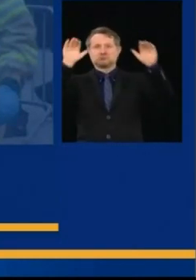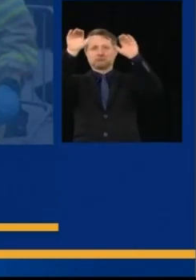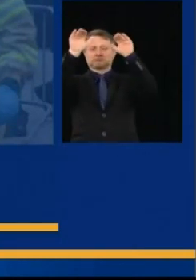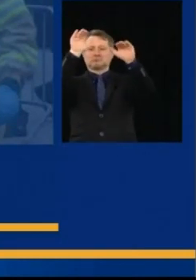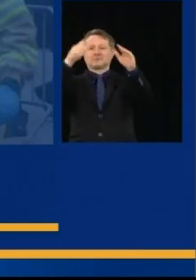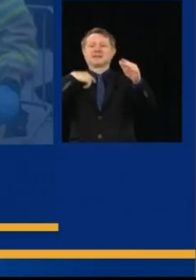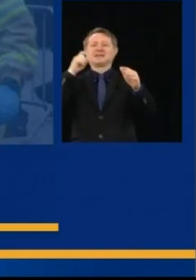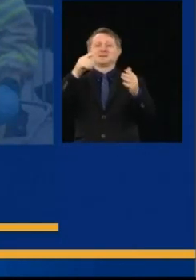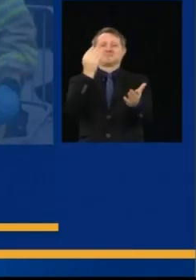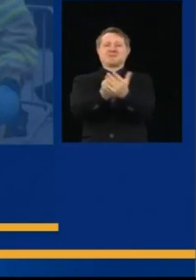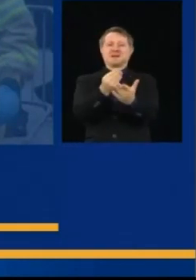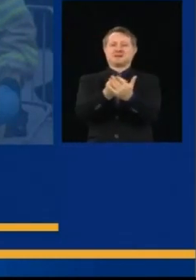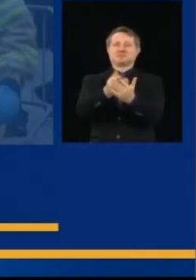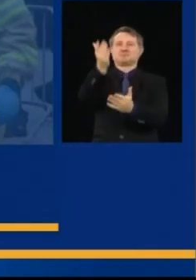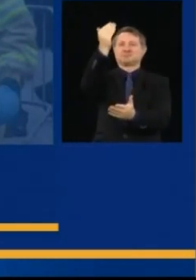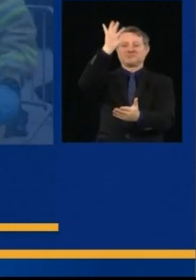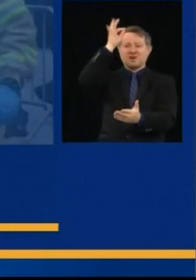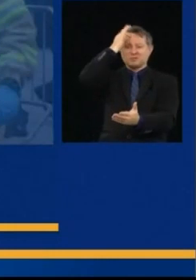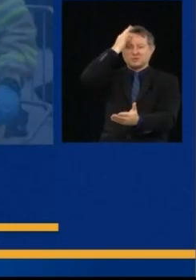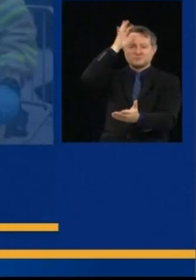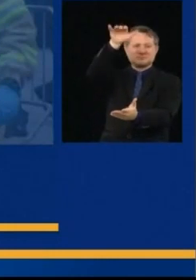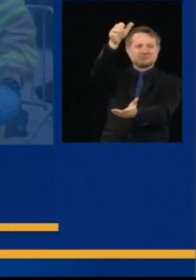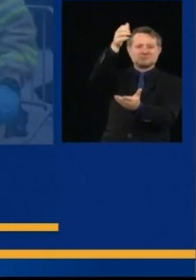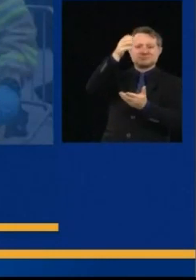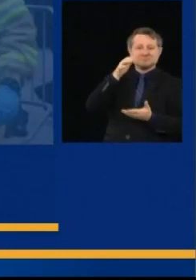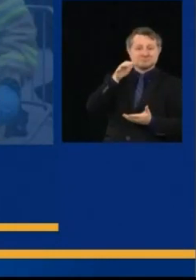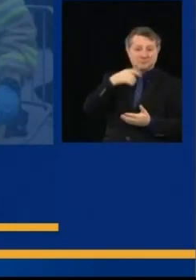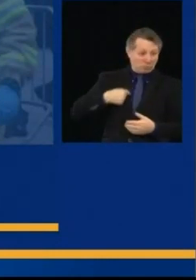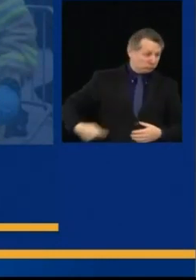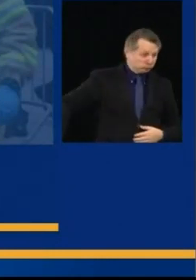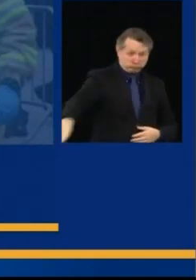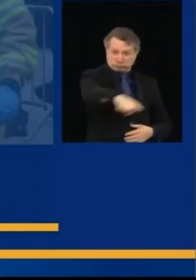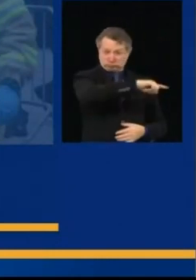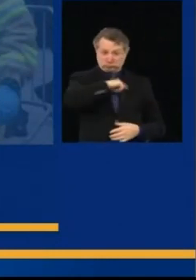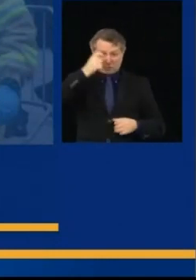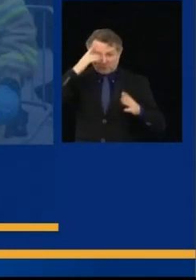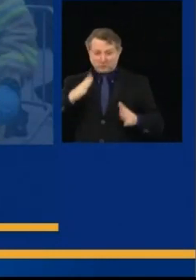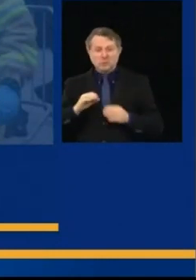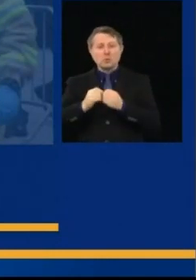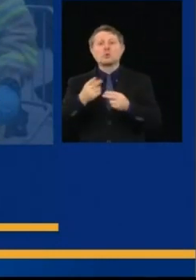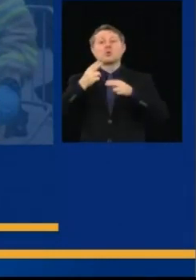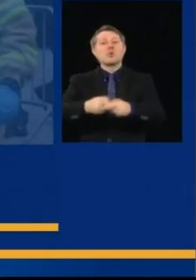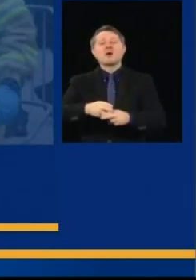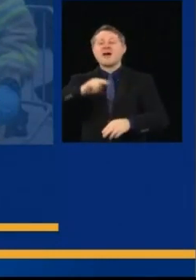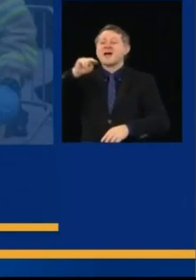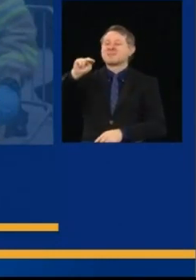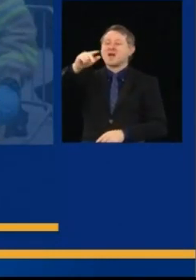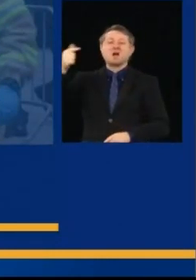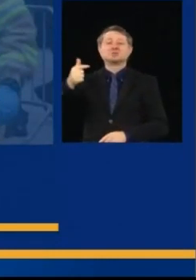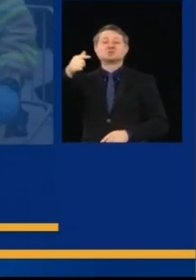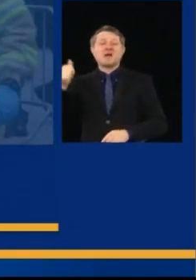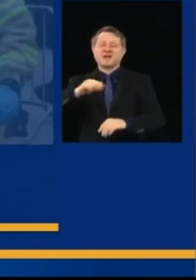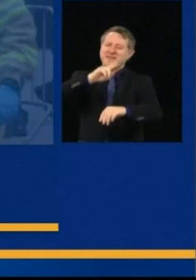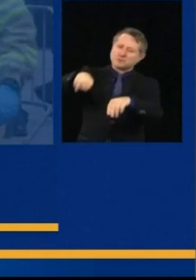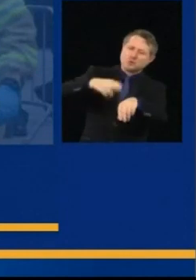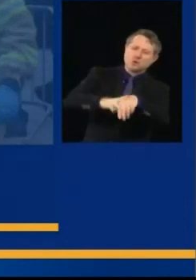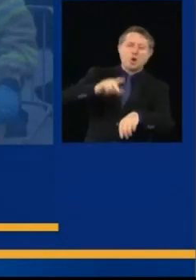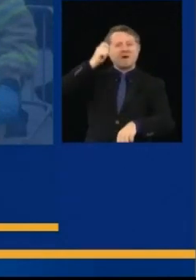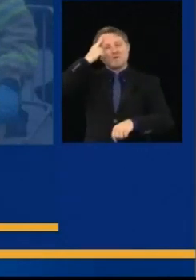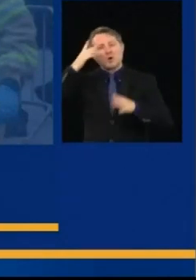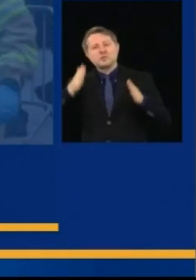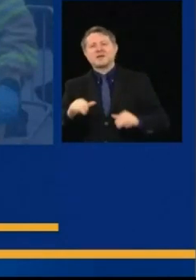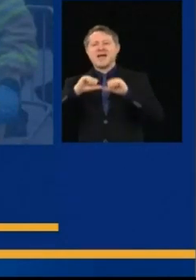government. The governors work together in an organization called the National Governors Association, NGA. The chairman